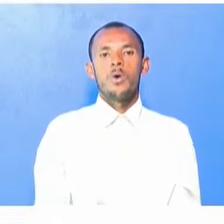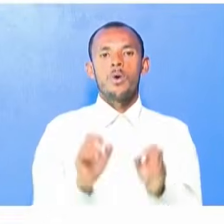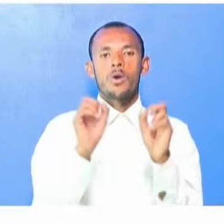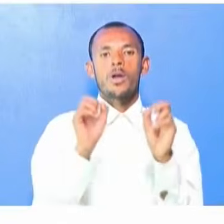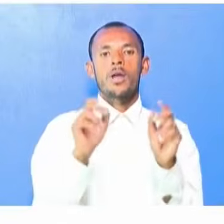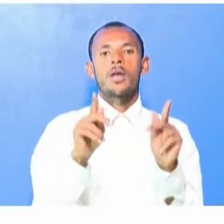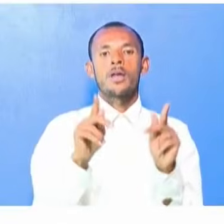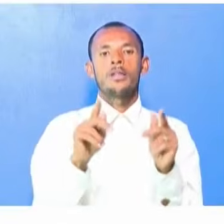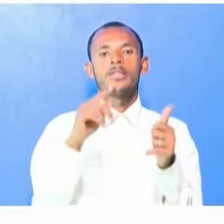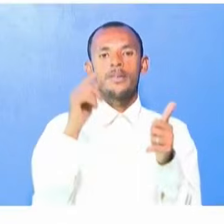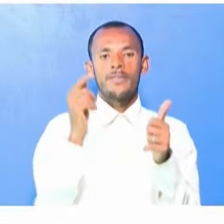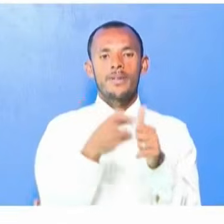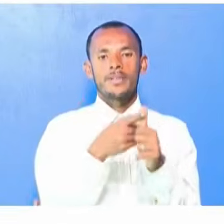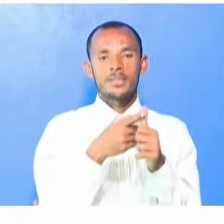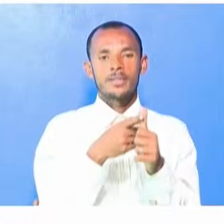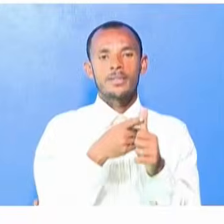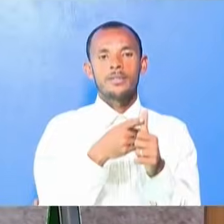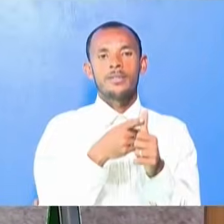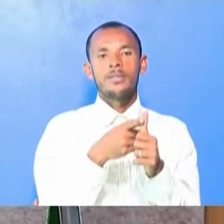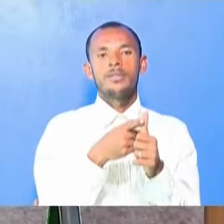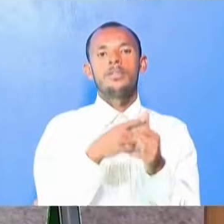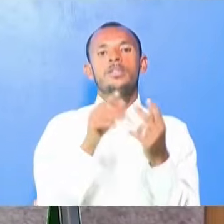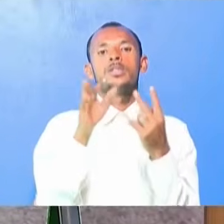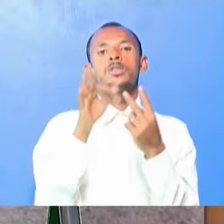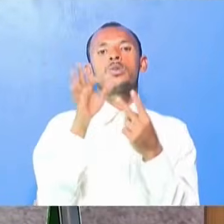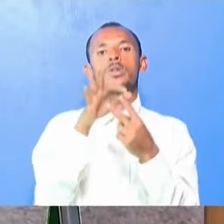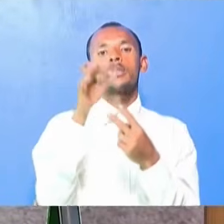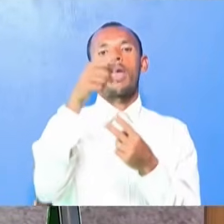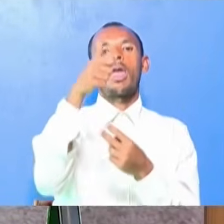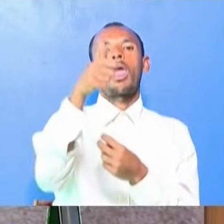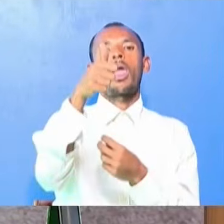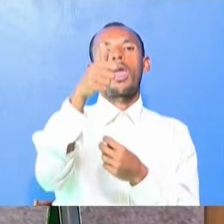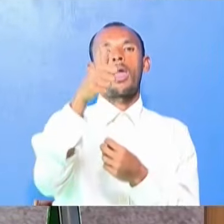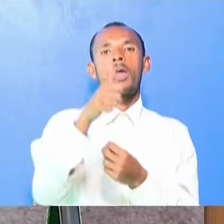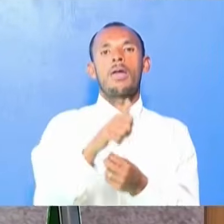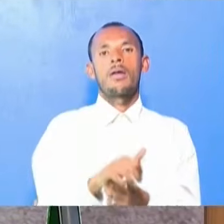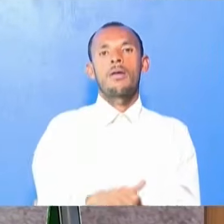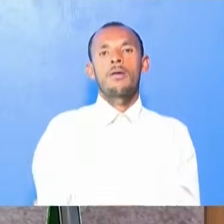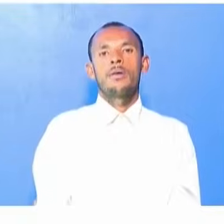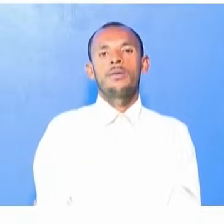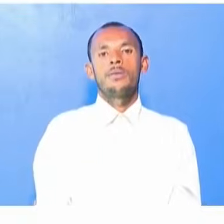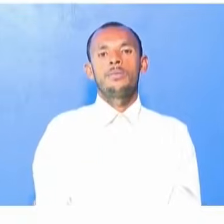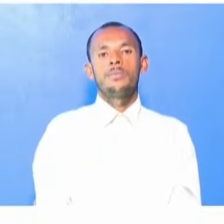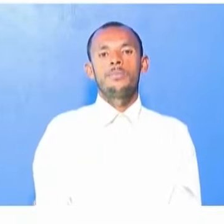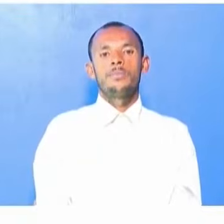Okay, the first choice, A,